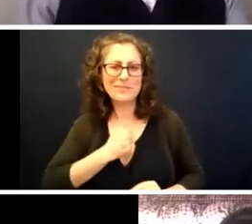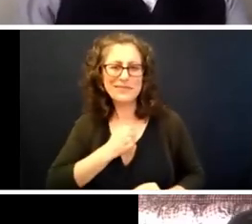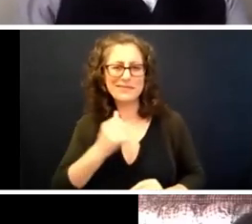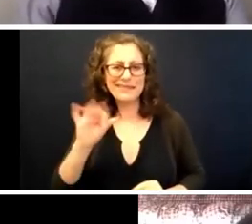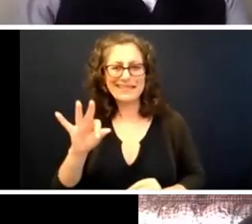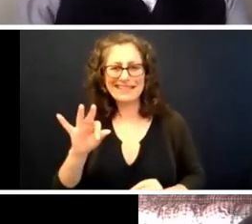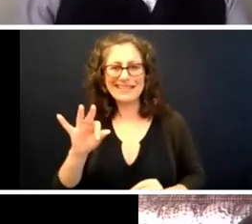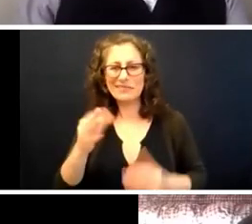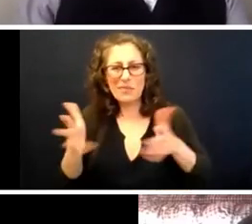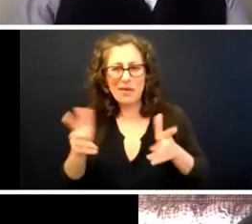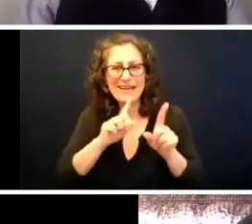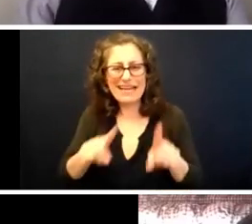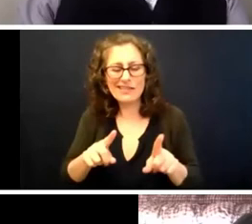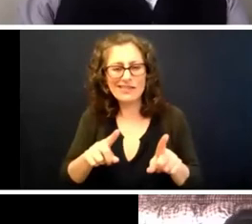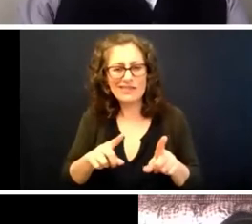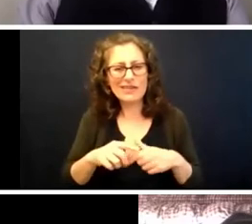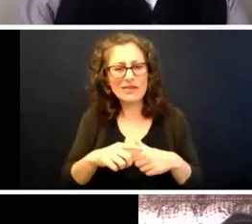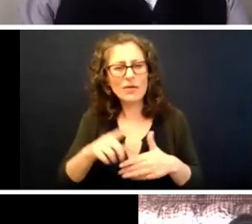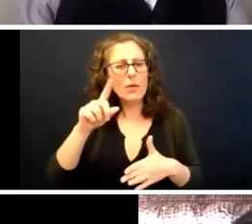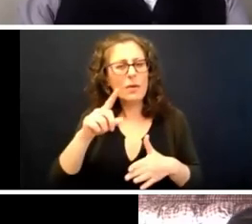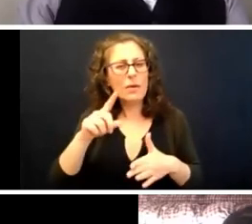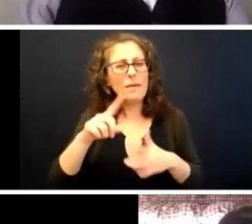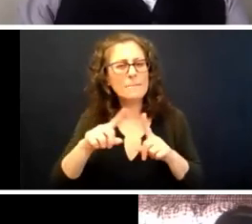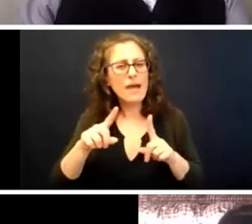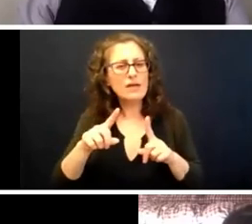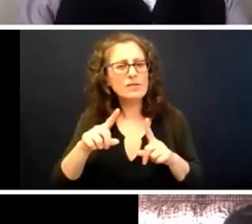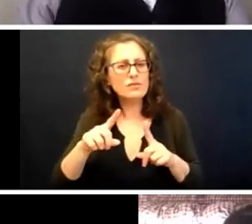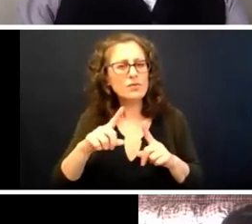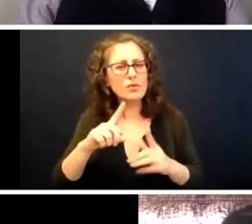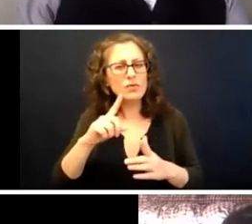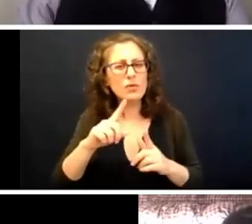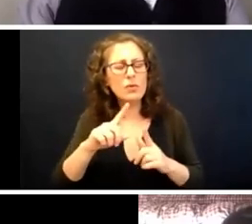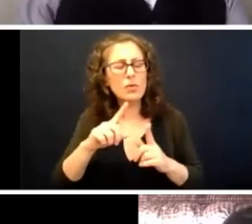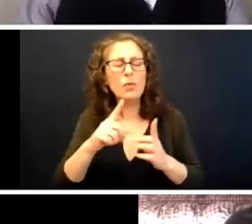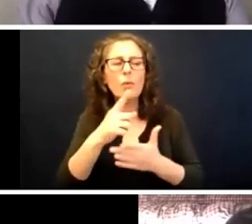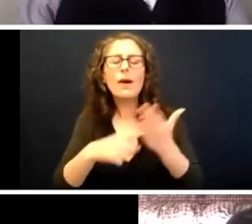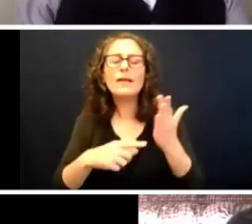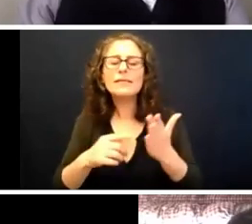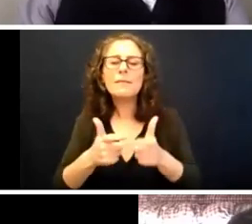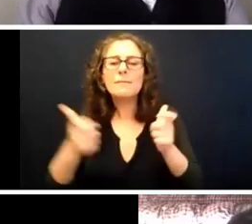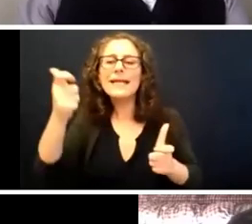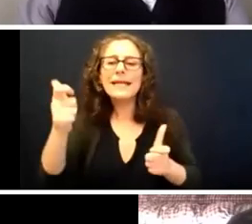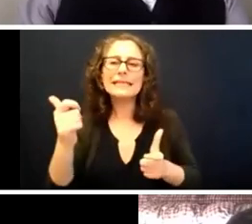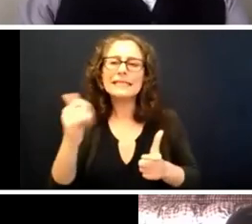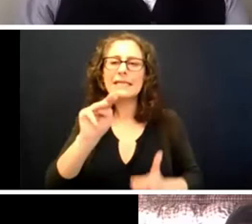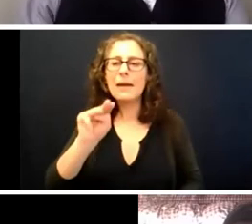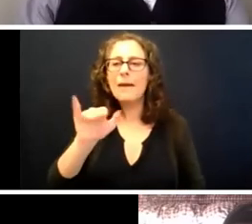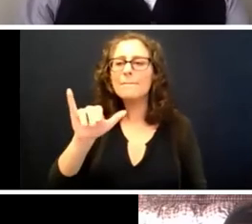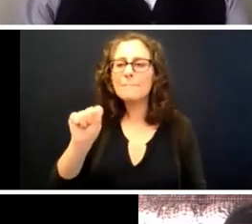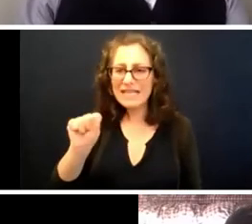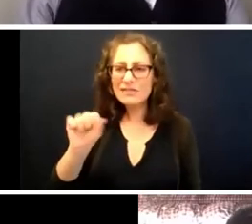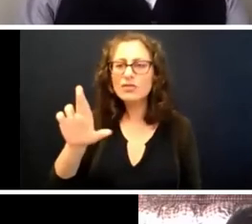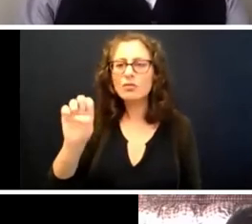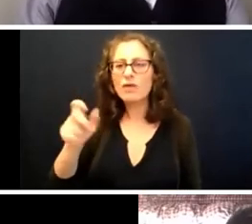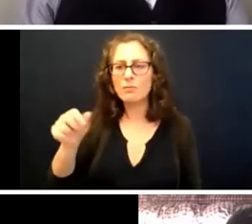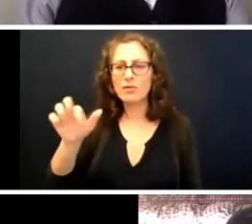but so what do you find the biggest misrepresentation is with when it